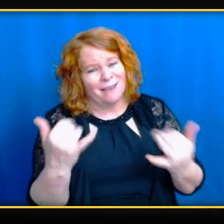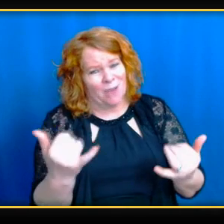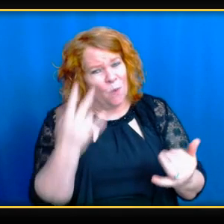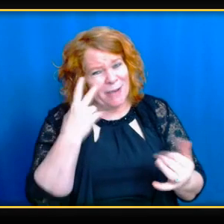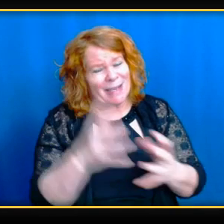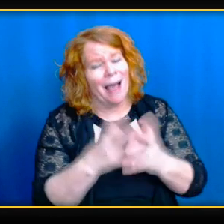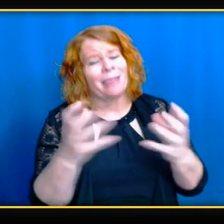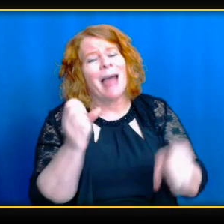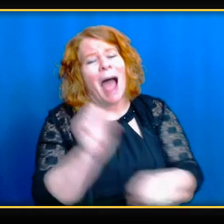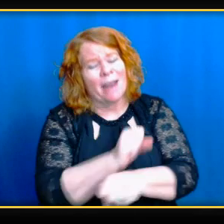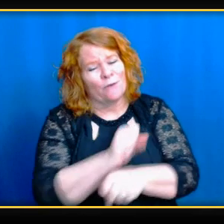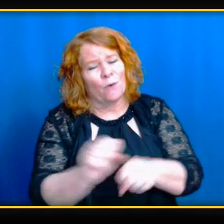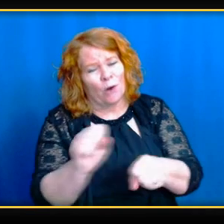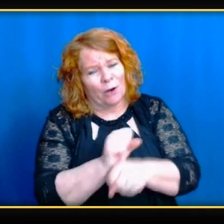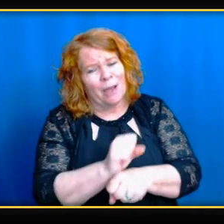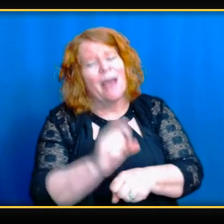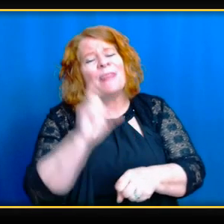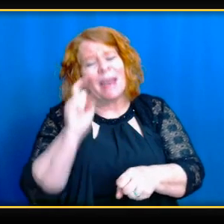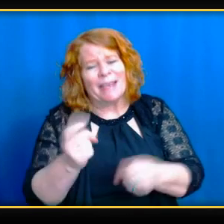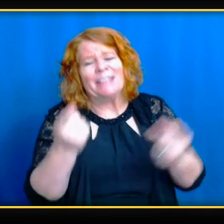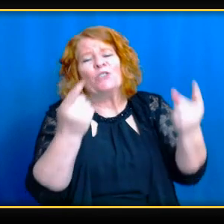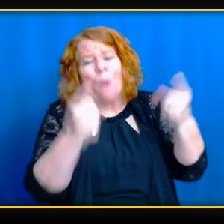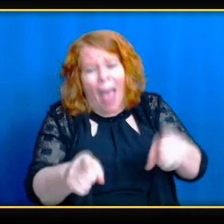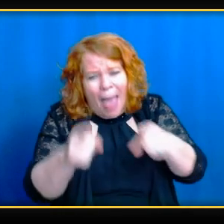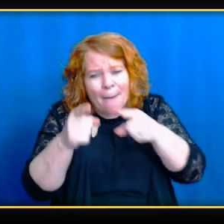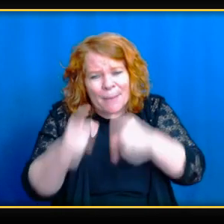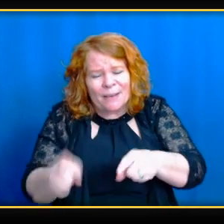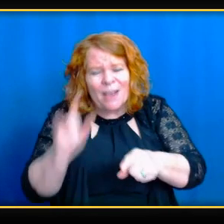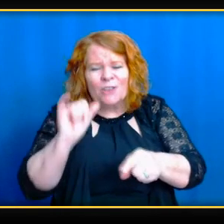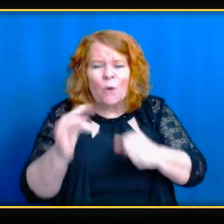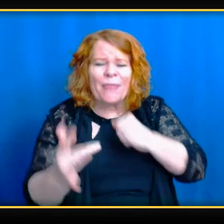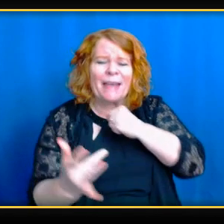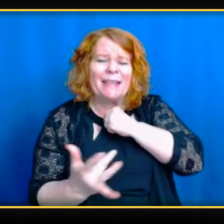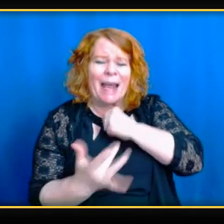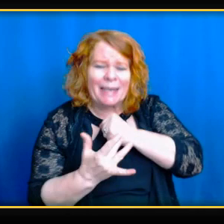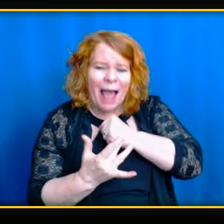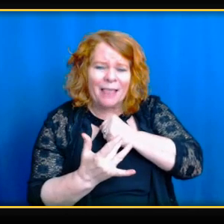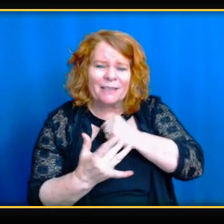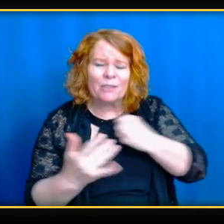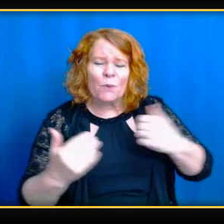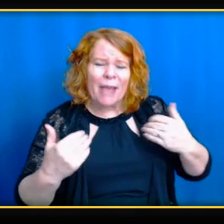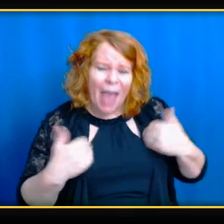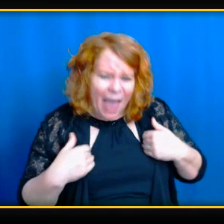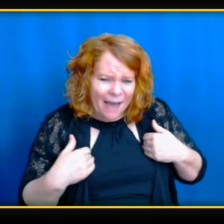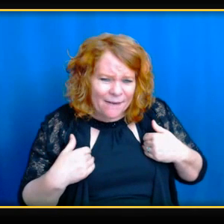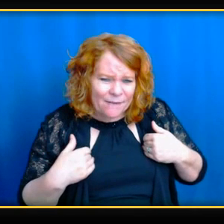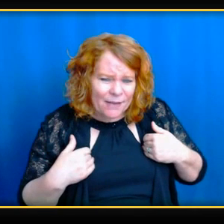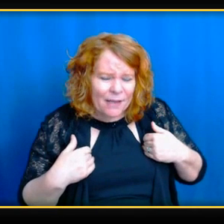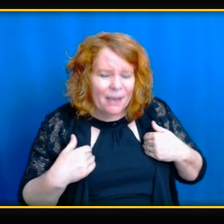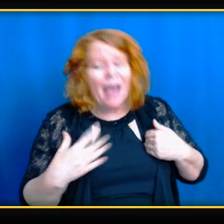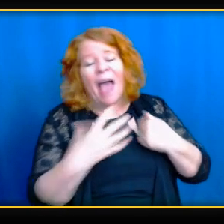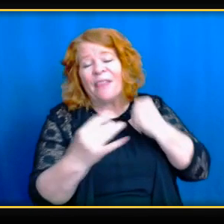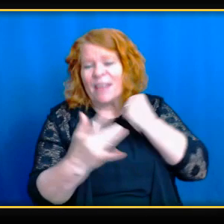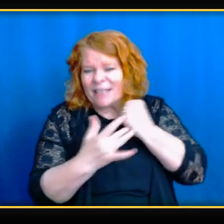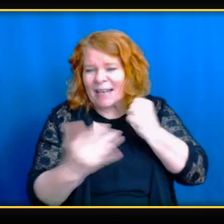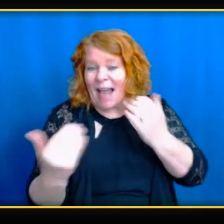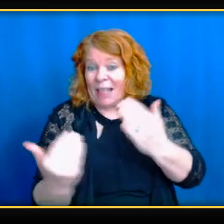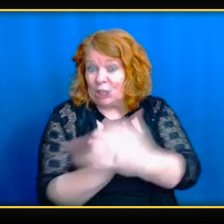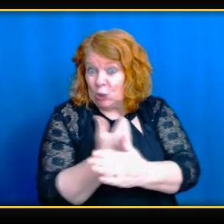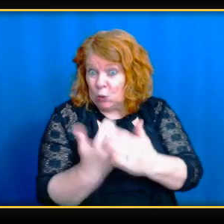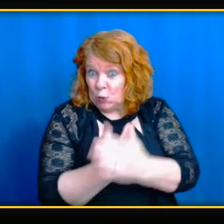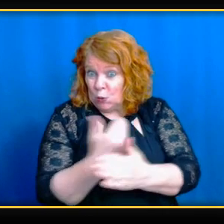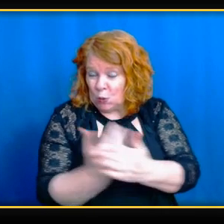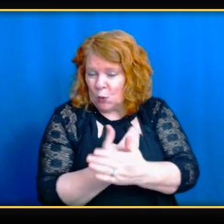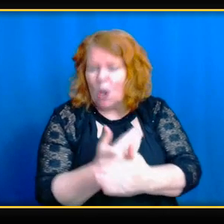done to ensure that the technology which we have and the technology being created will in fact be